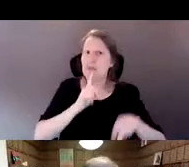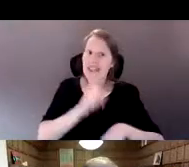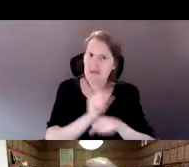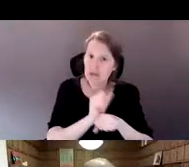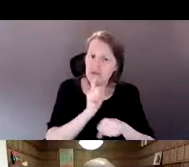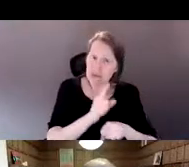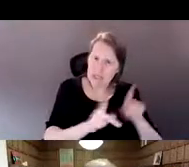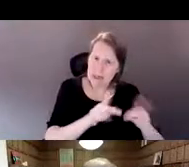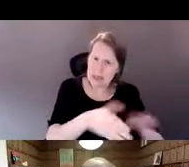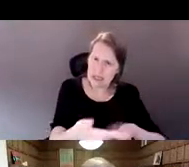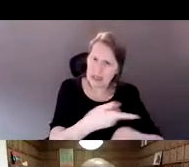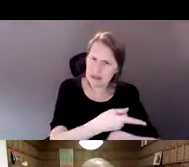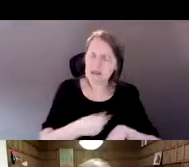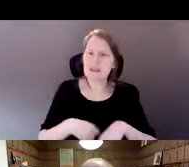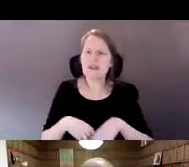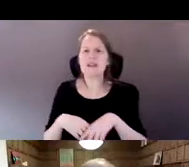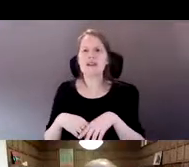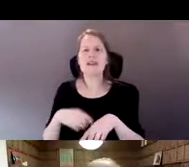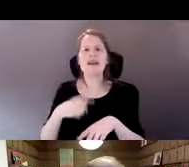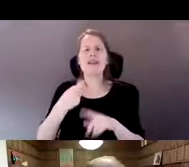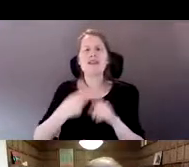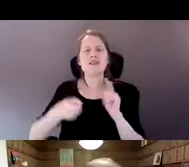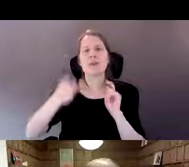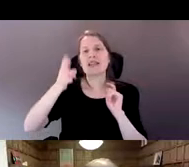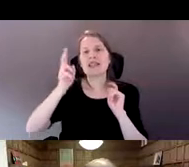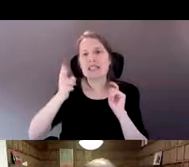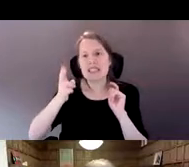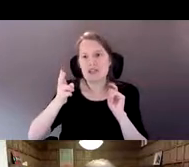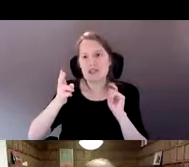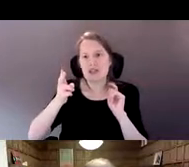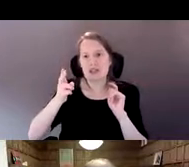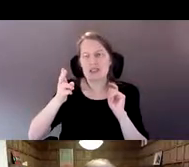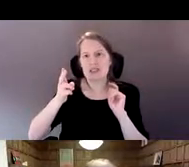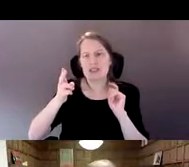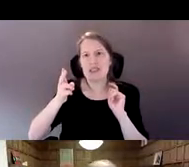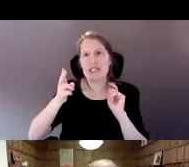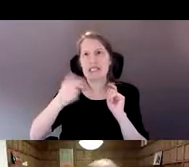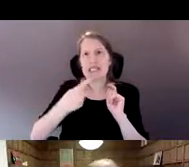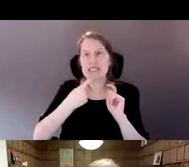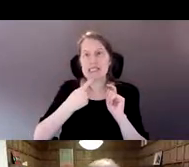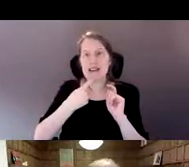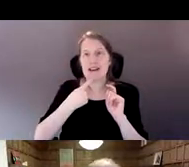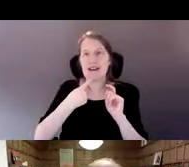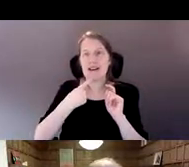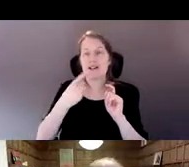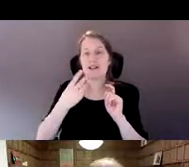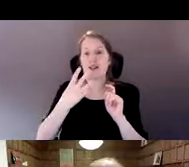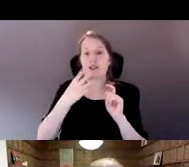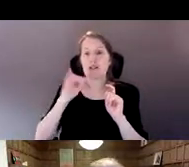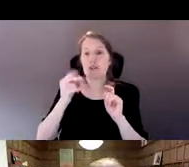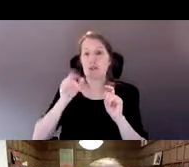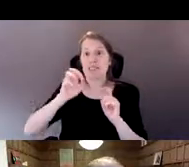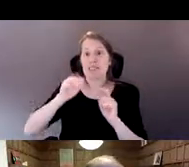understood within a history, not a reality, a history that encoded the threat of Judaism into some of the most